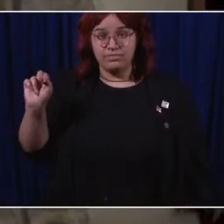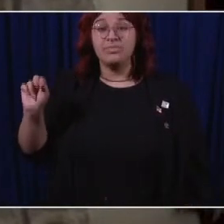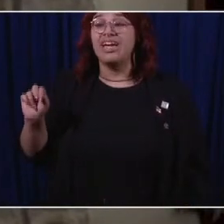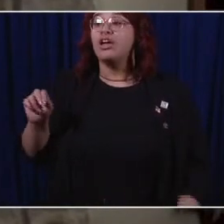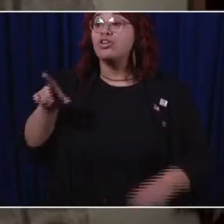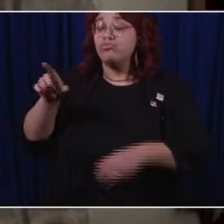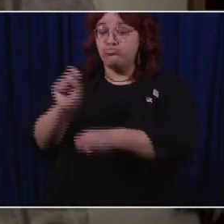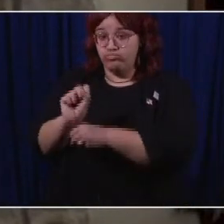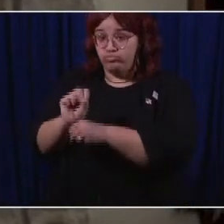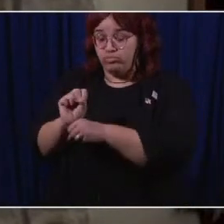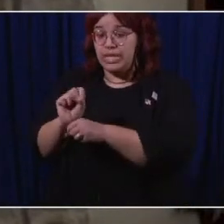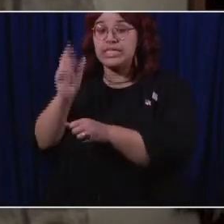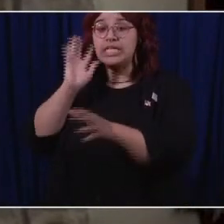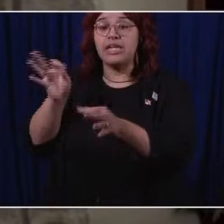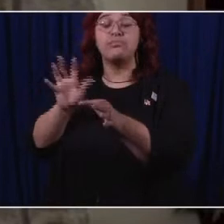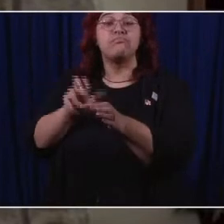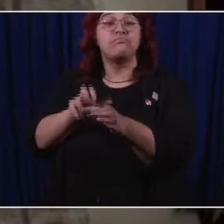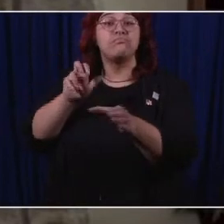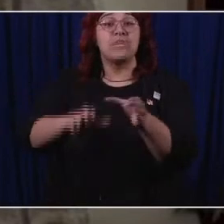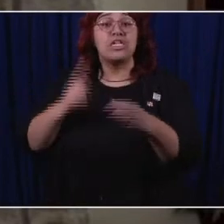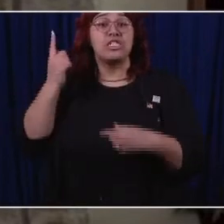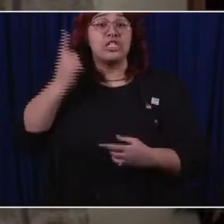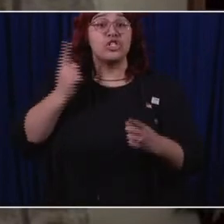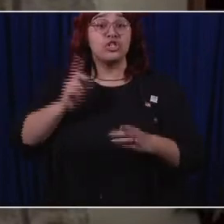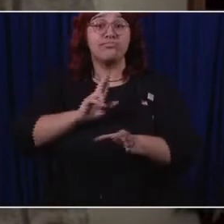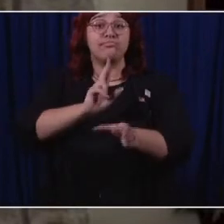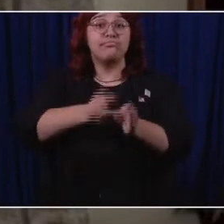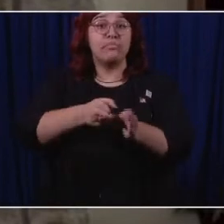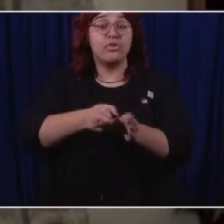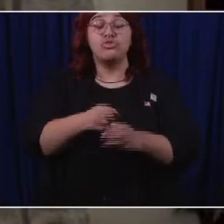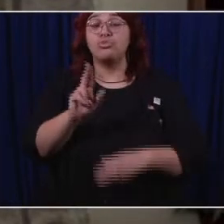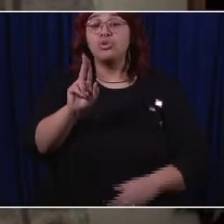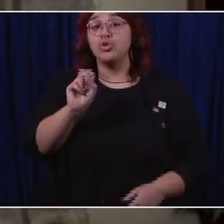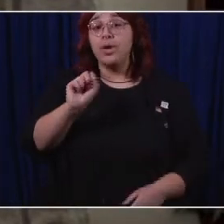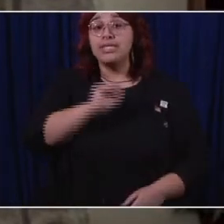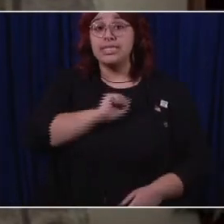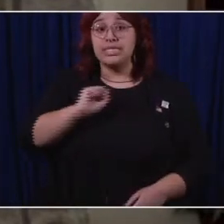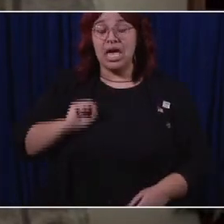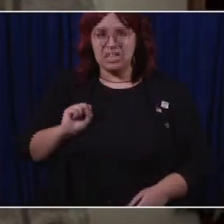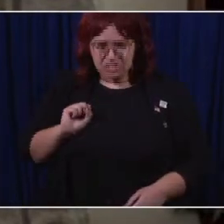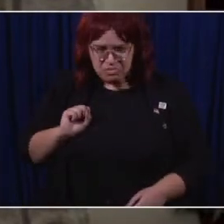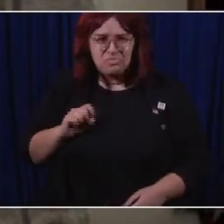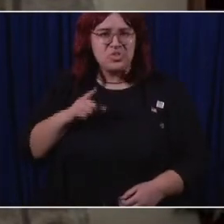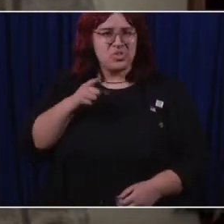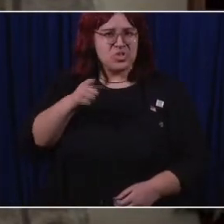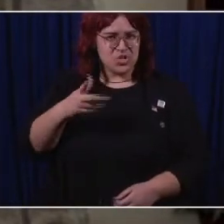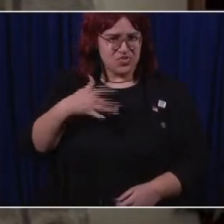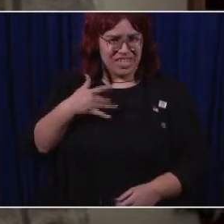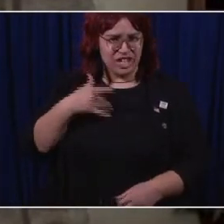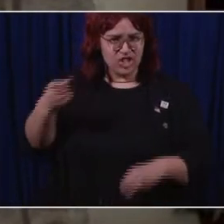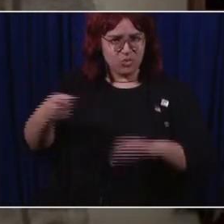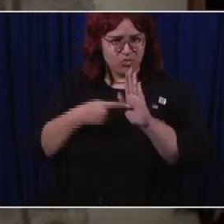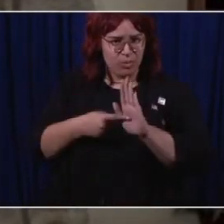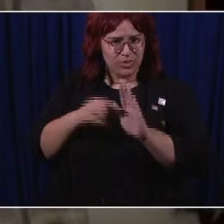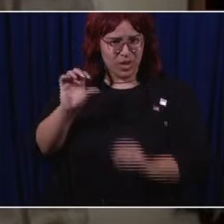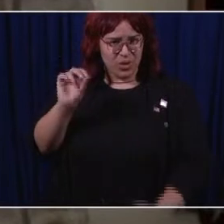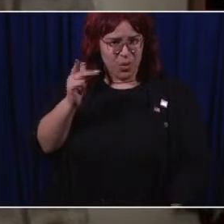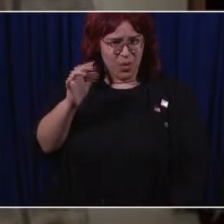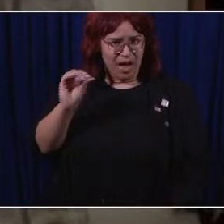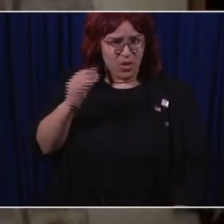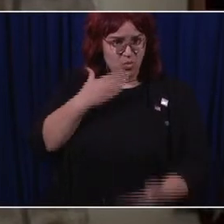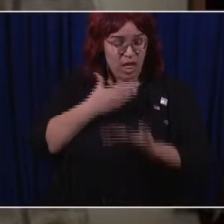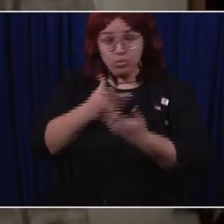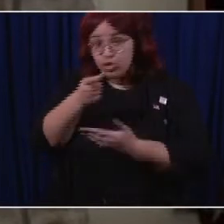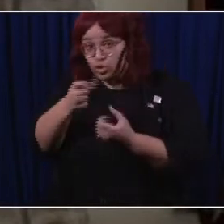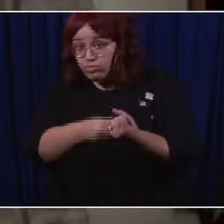a run for U.S. Senate. You've, of course, very often praised her virtues as a leader. So do you believe she'd serve Ohio well? Would you endorse,